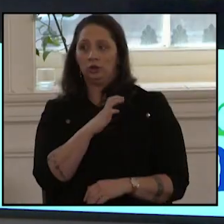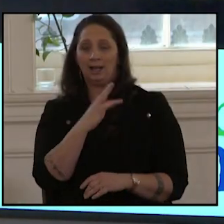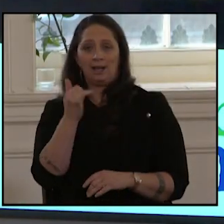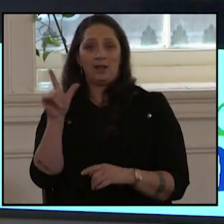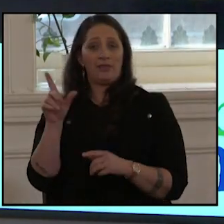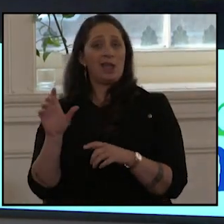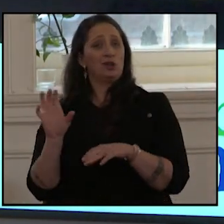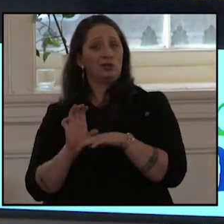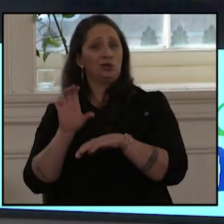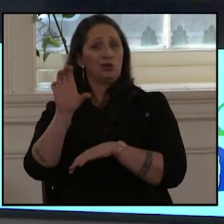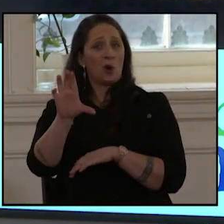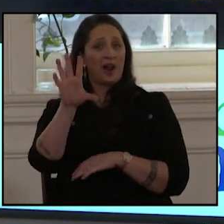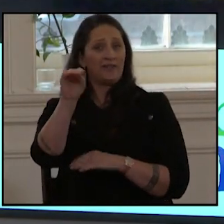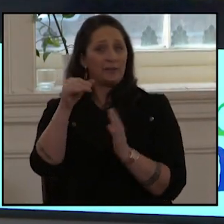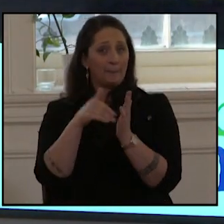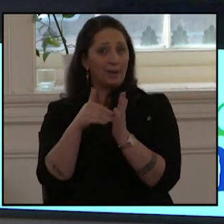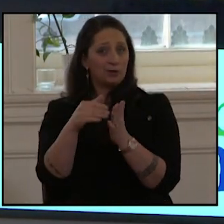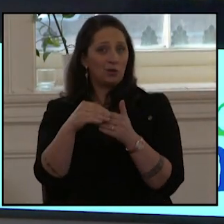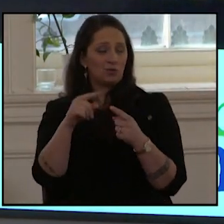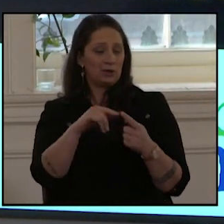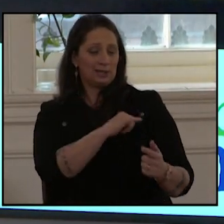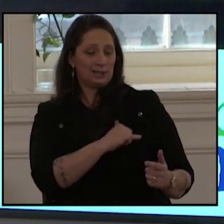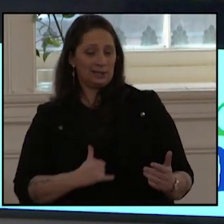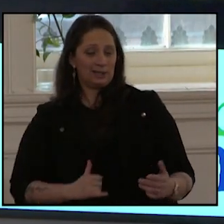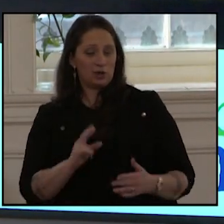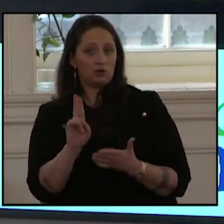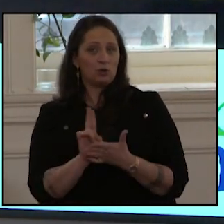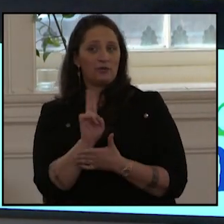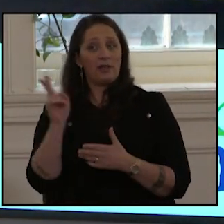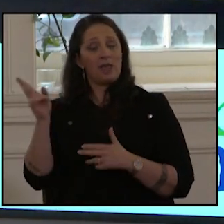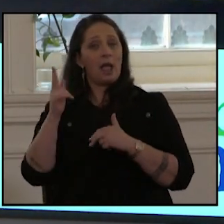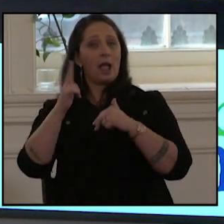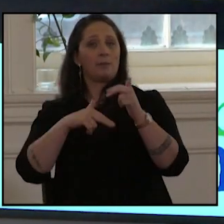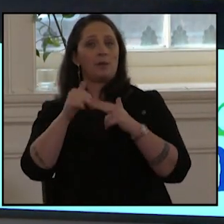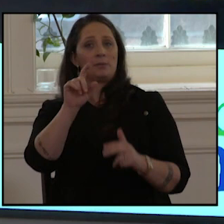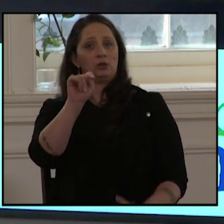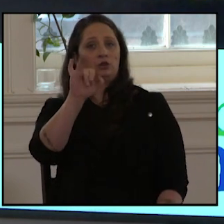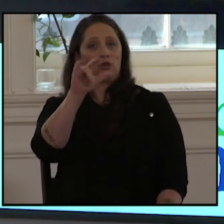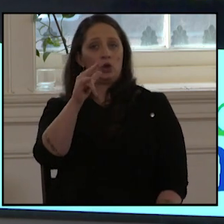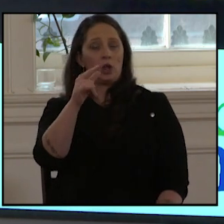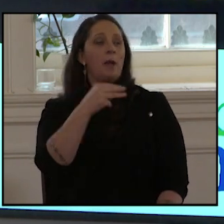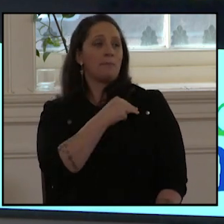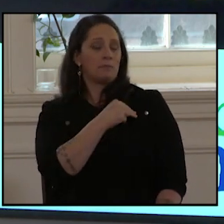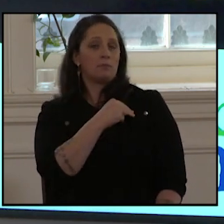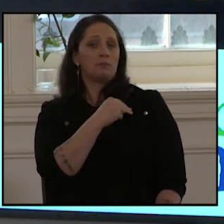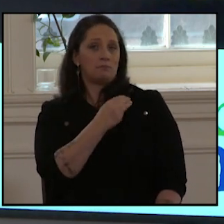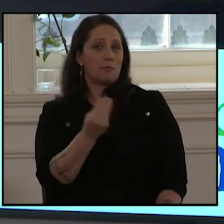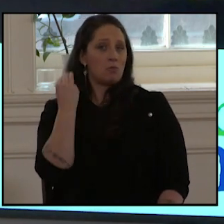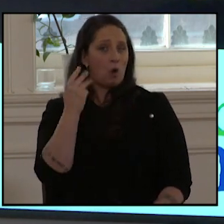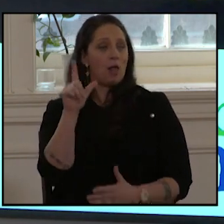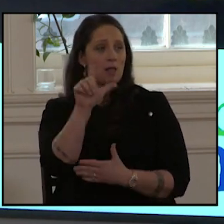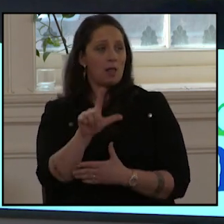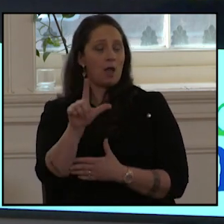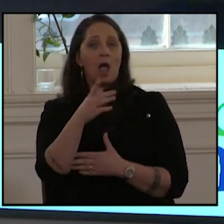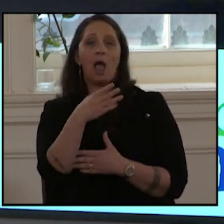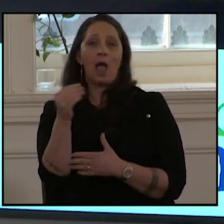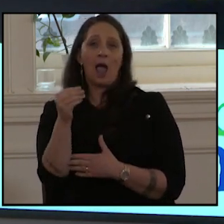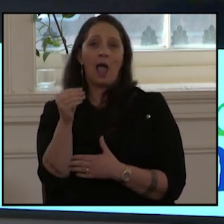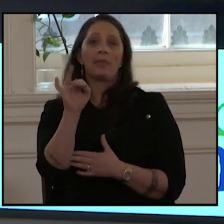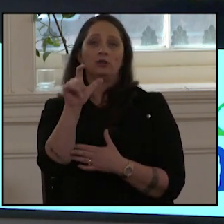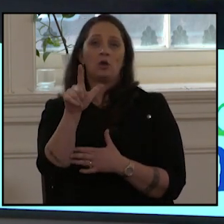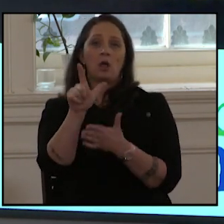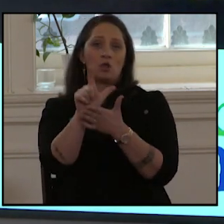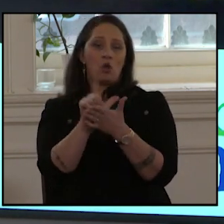million to Yale University, which they built the Yale Sterling Memorial Library and also the Sterling Law School